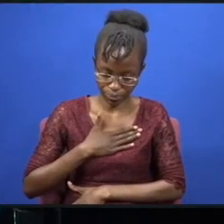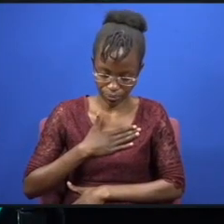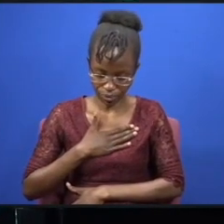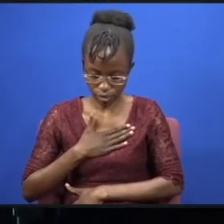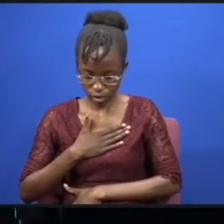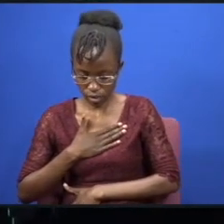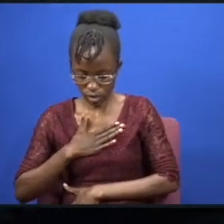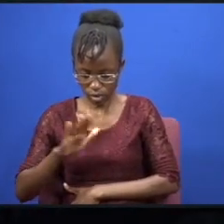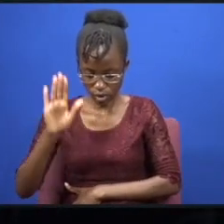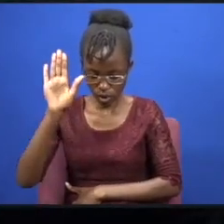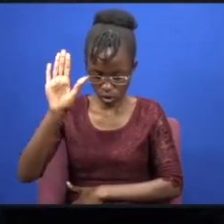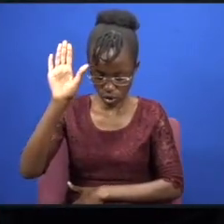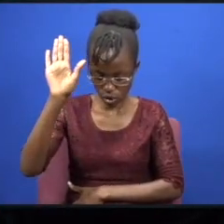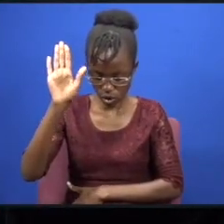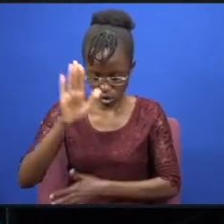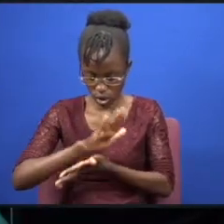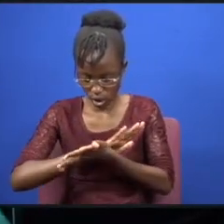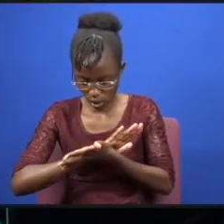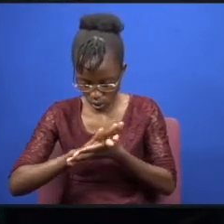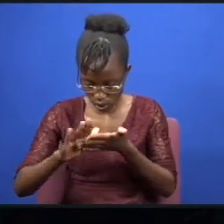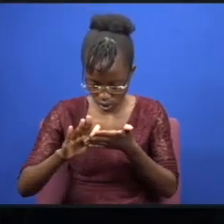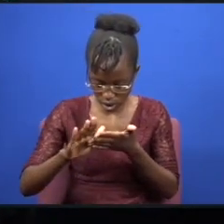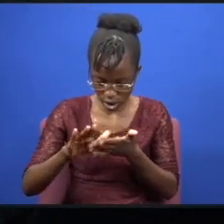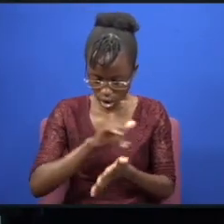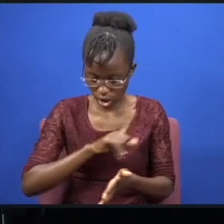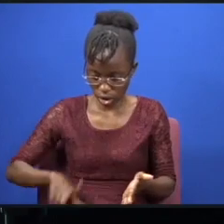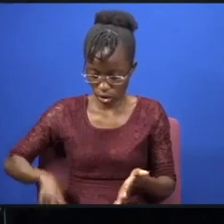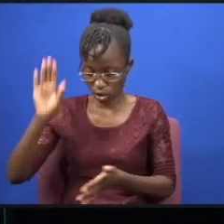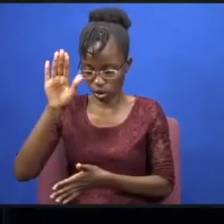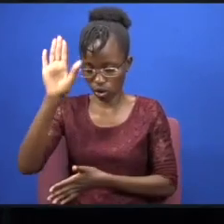You are holy. You are